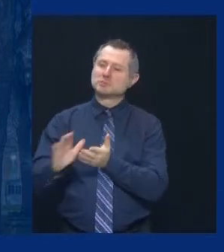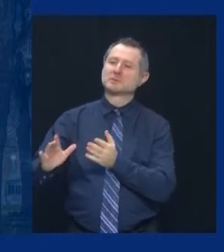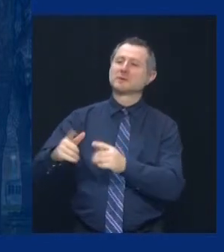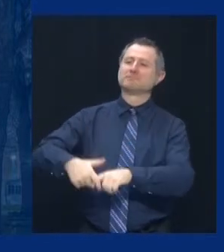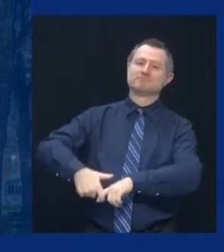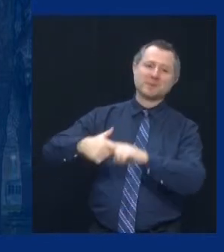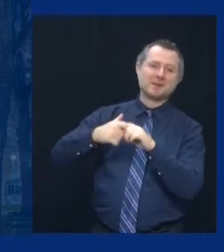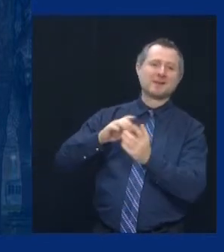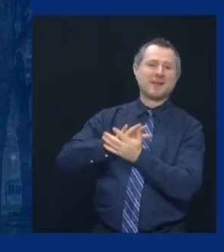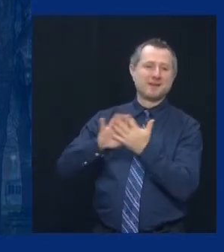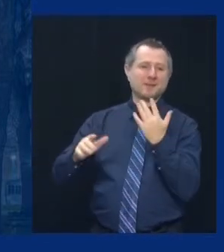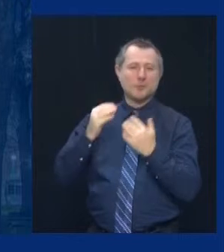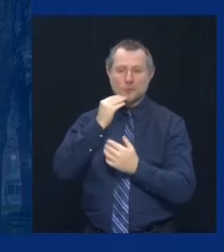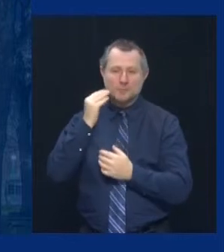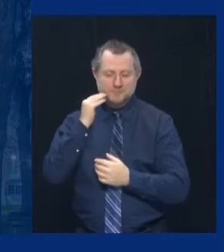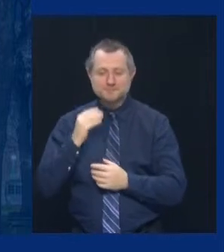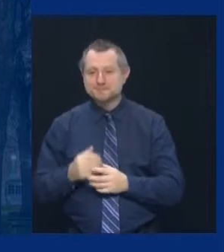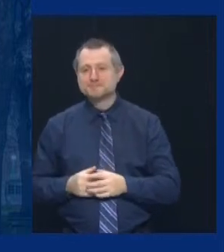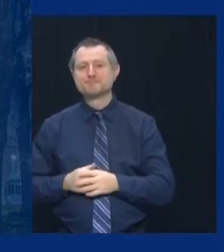We want to make sure that